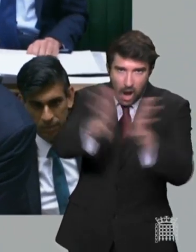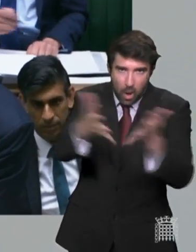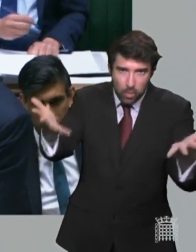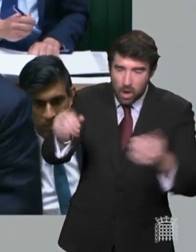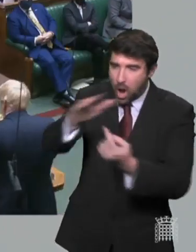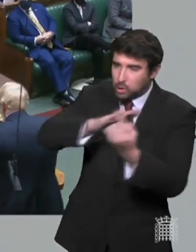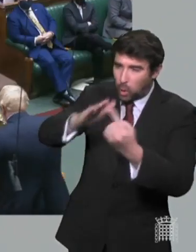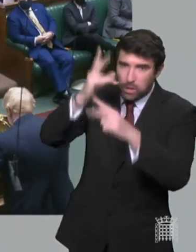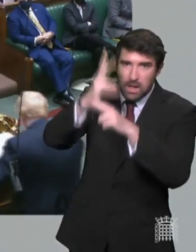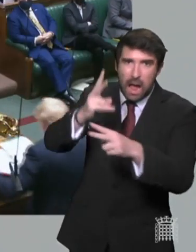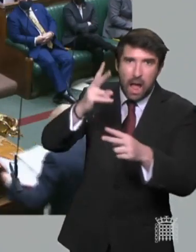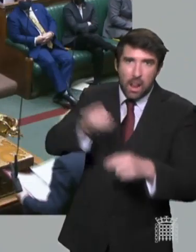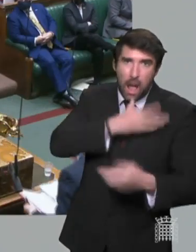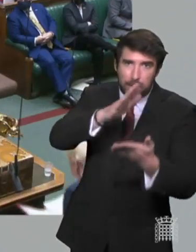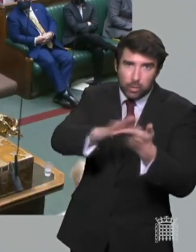What would he do?